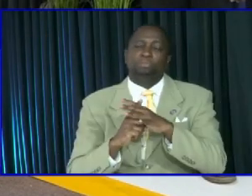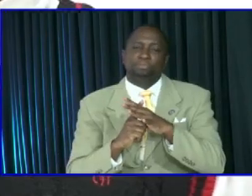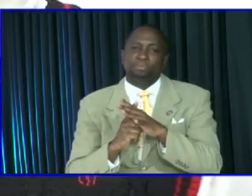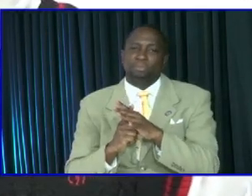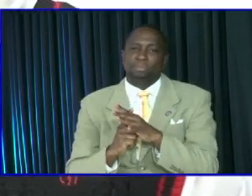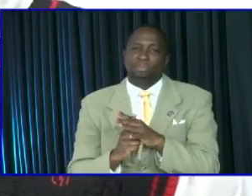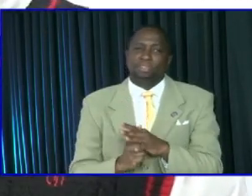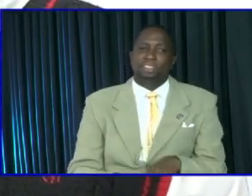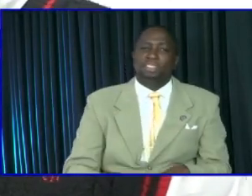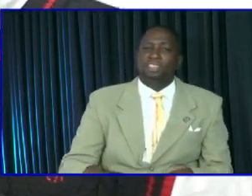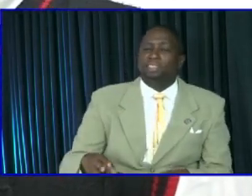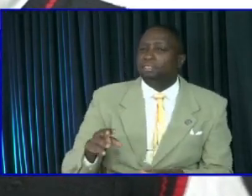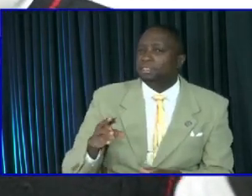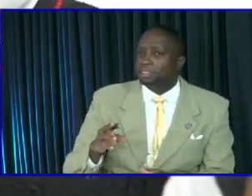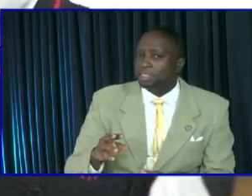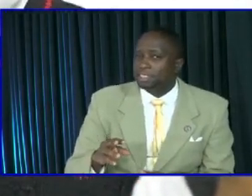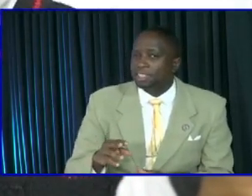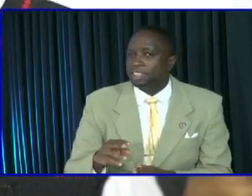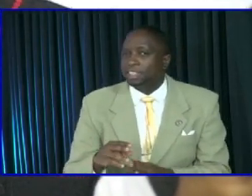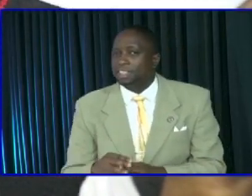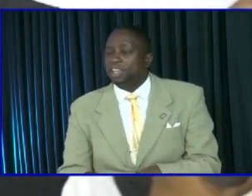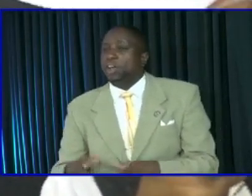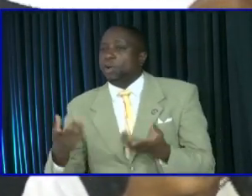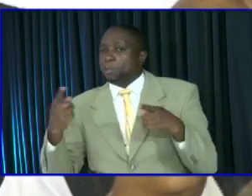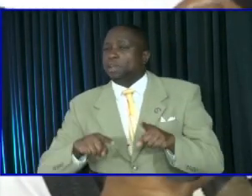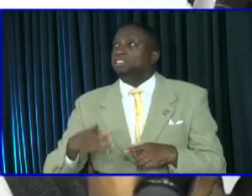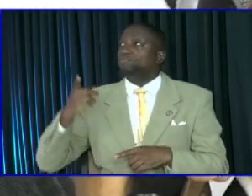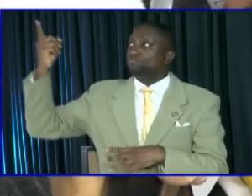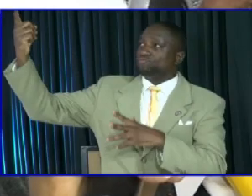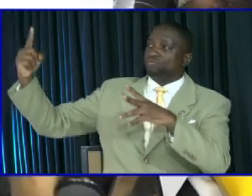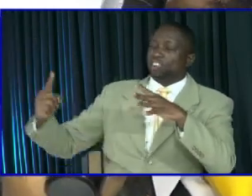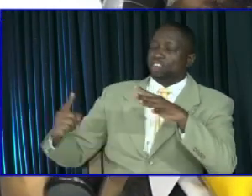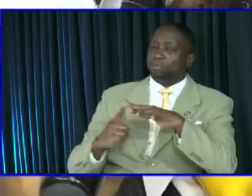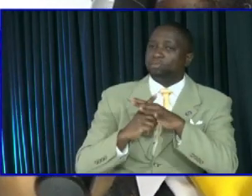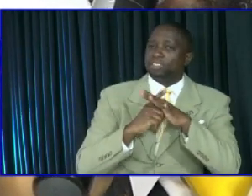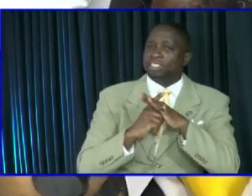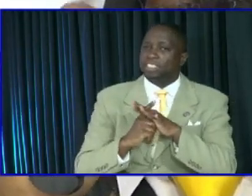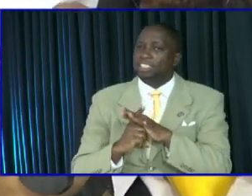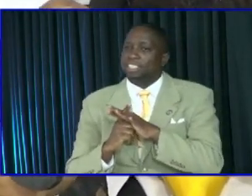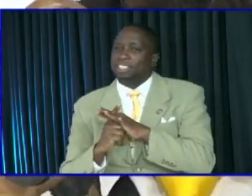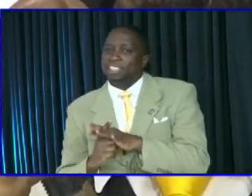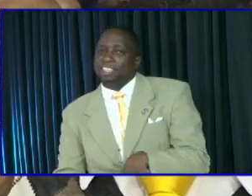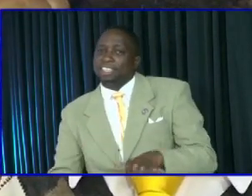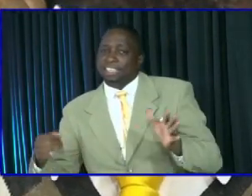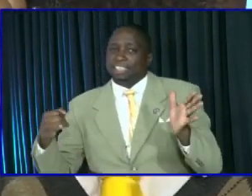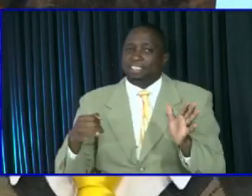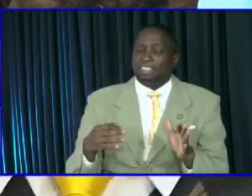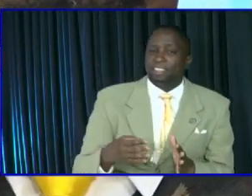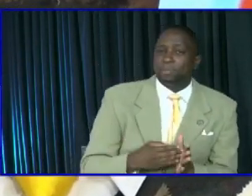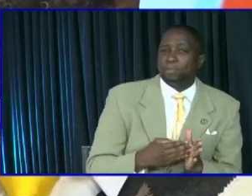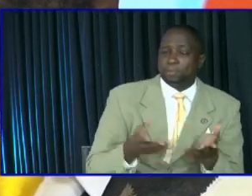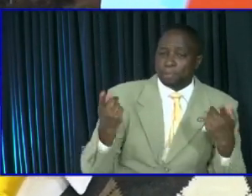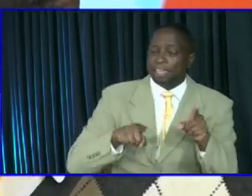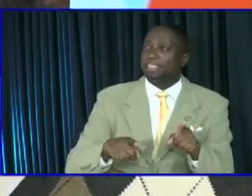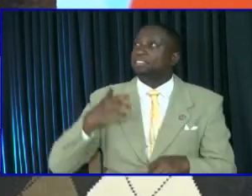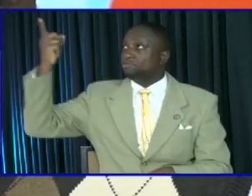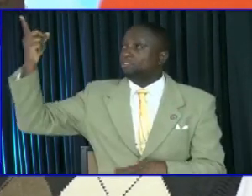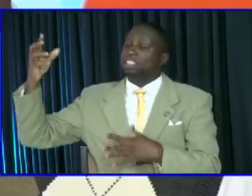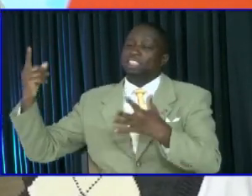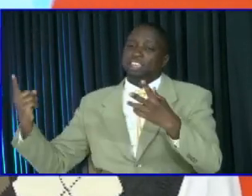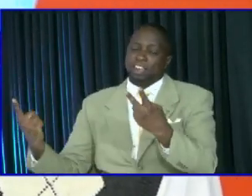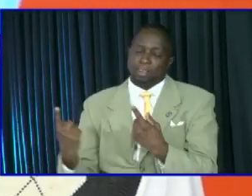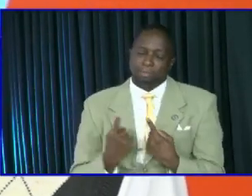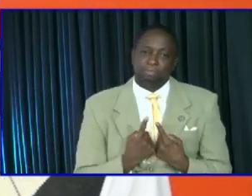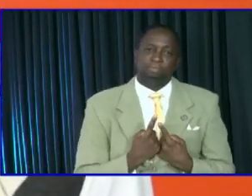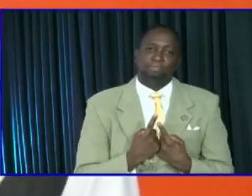in order, maybe coming soon. It's like a hell and bomb when he comes, when